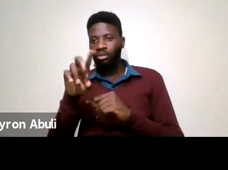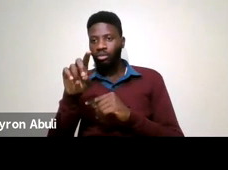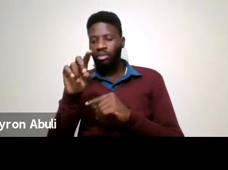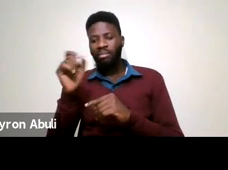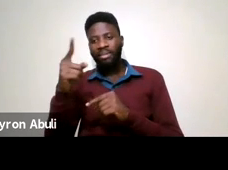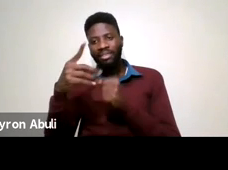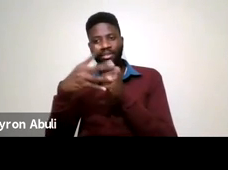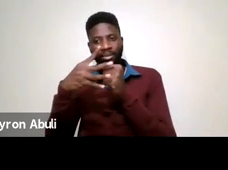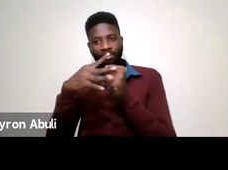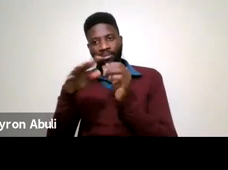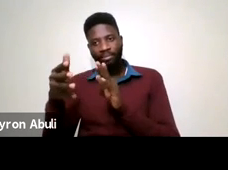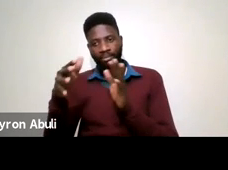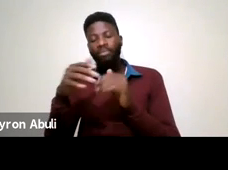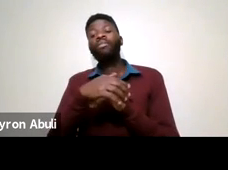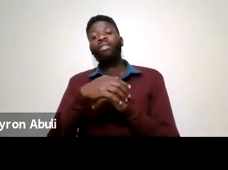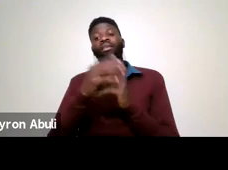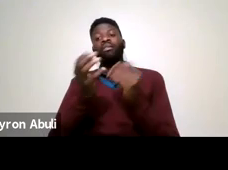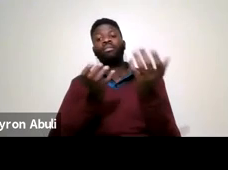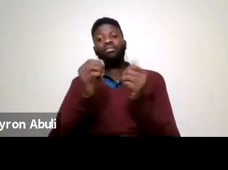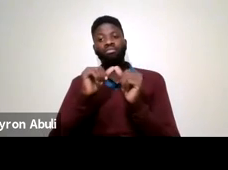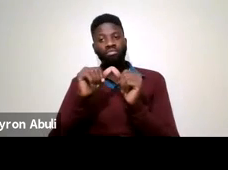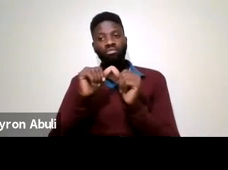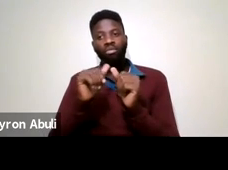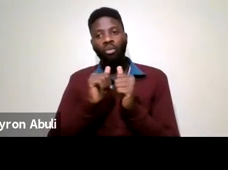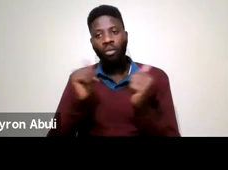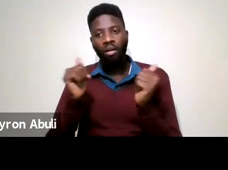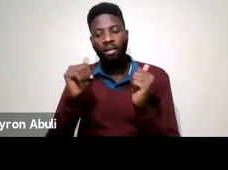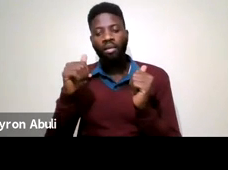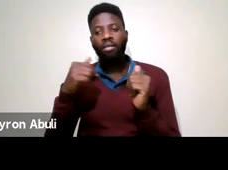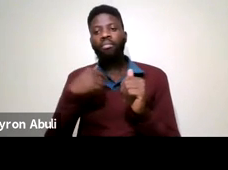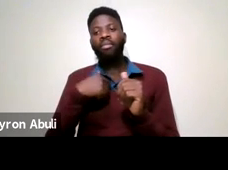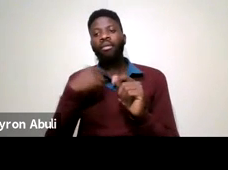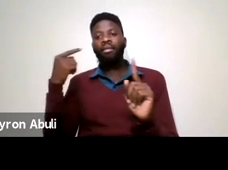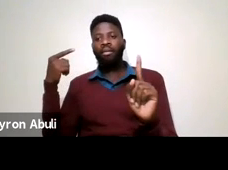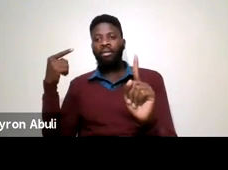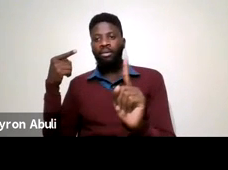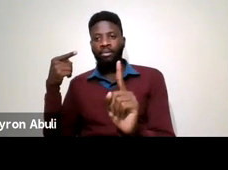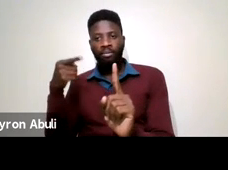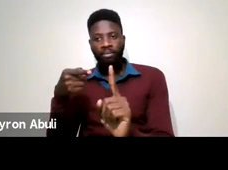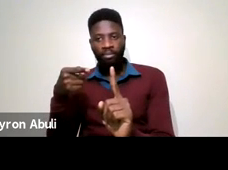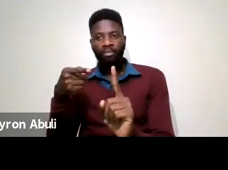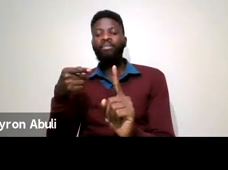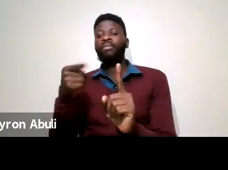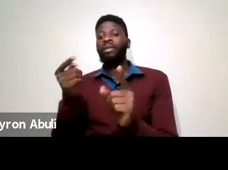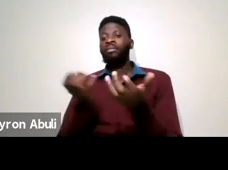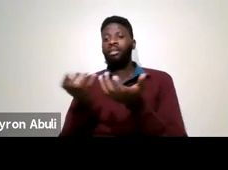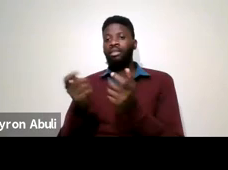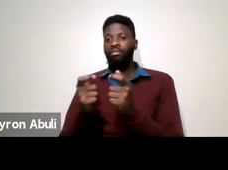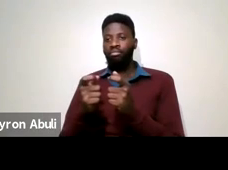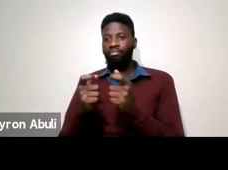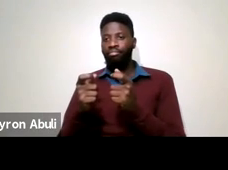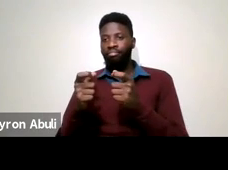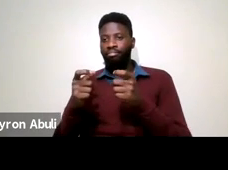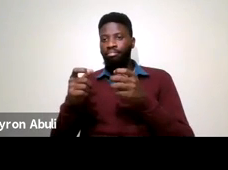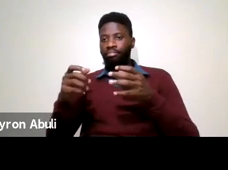there. And it's picking up well, and my intention is to have it grow and be known in Kenya